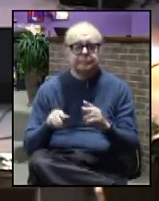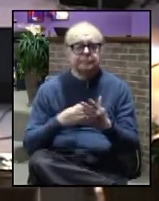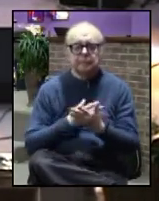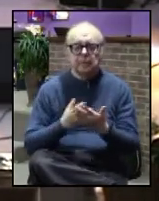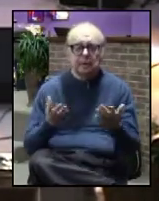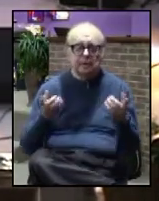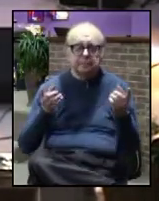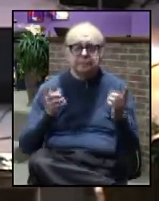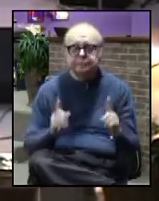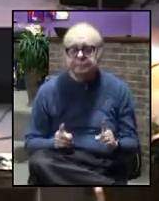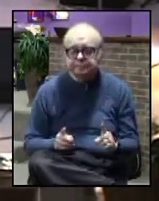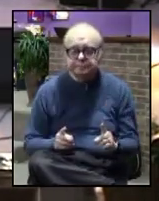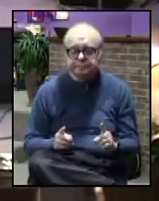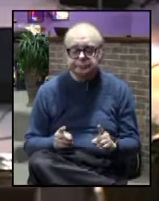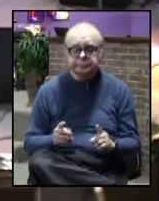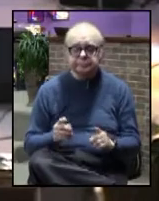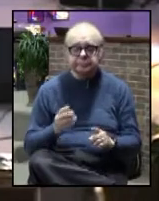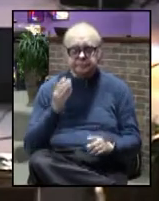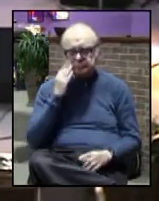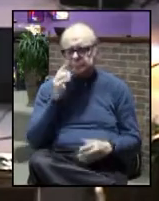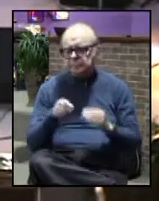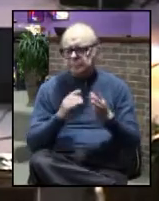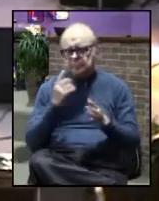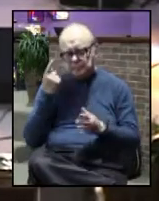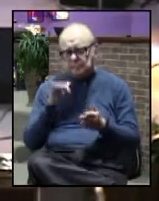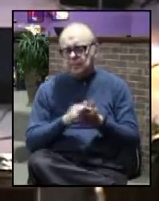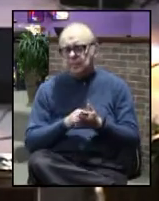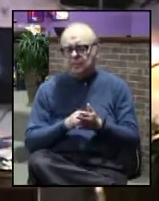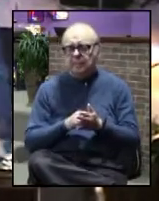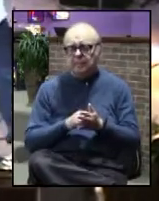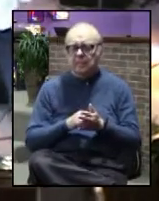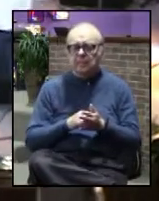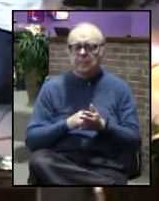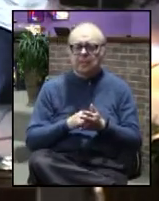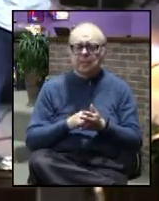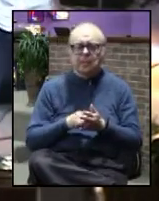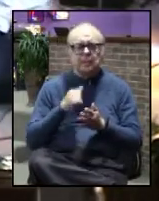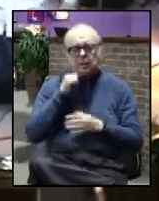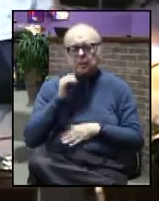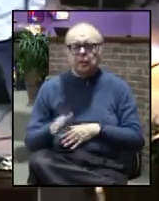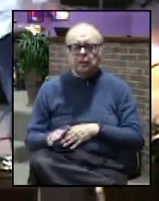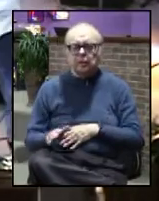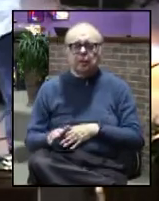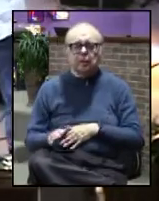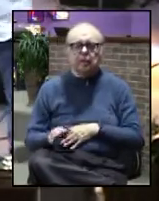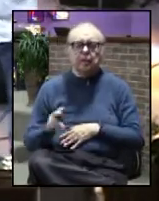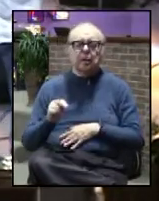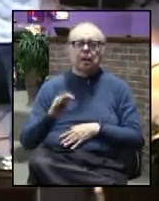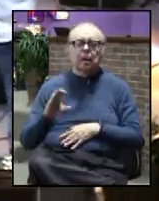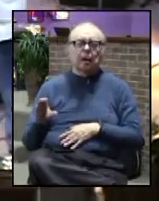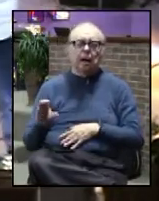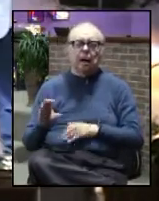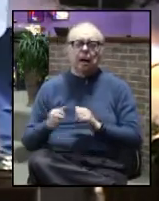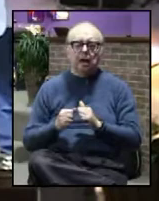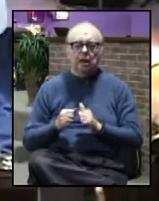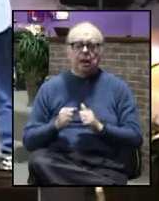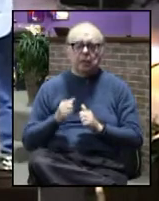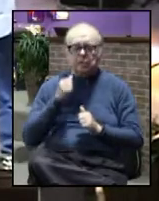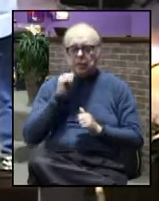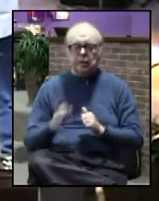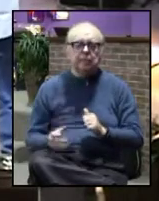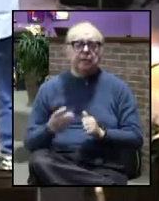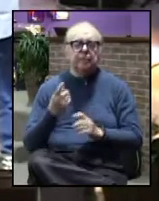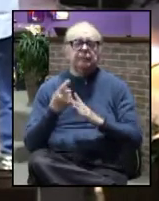things that's going on. I mean, you know, you think about it. The case of the little girl in North Carolina, how they said that she